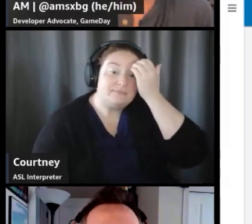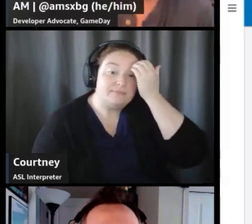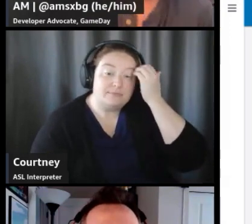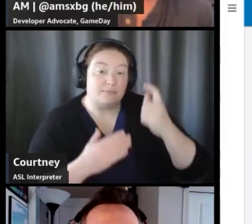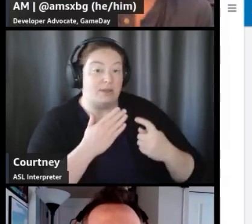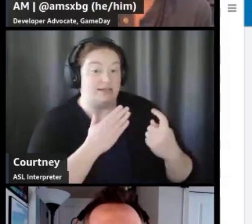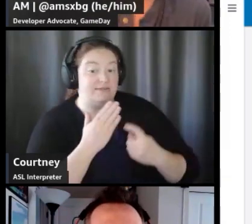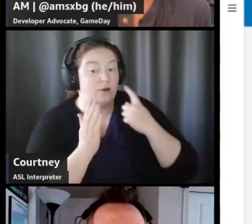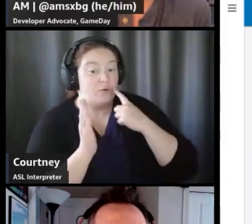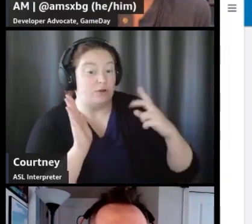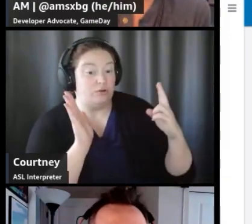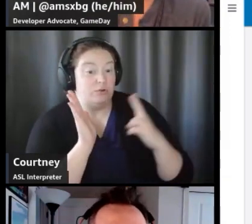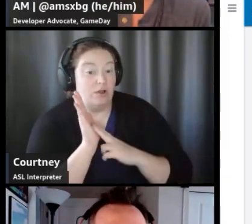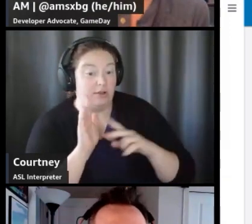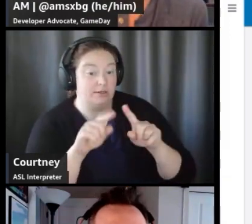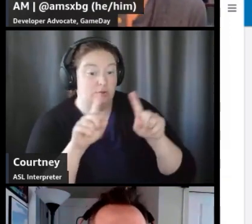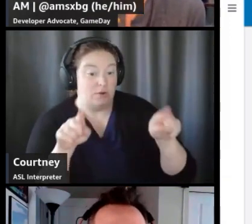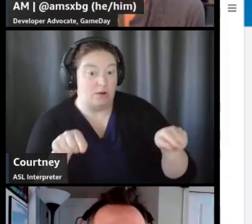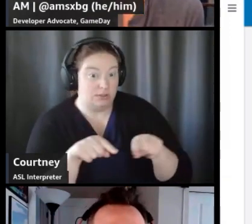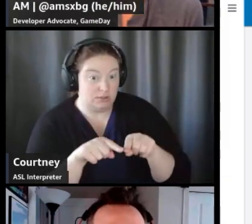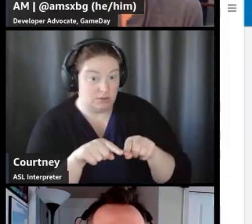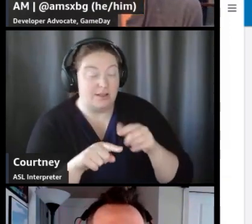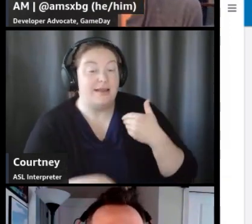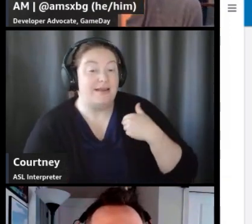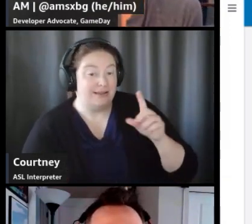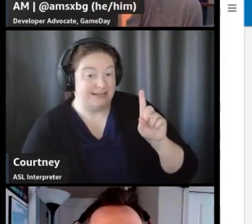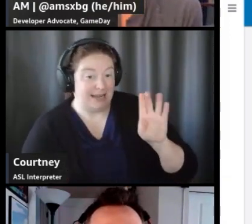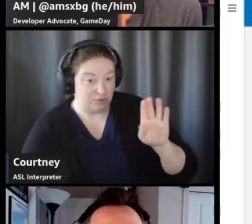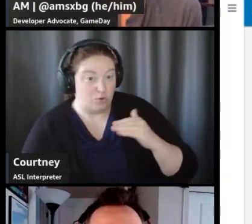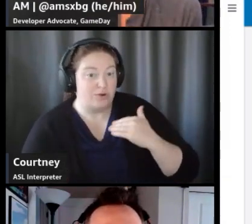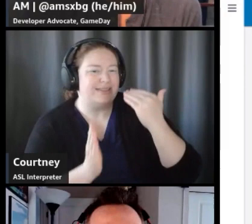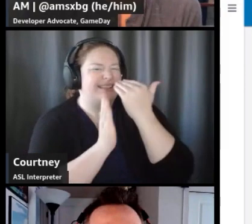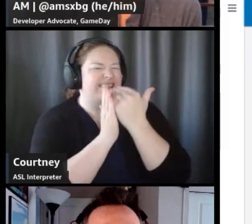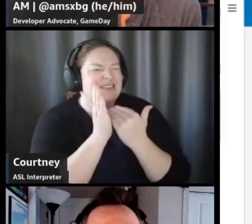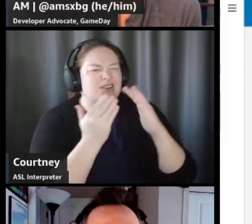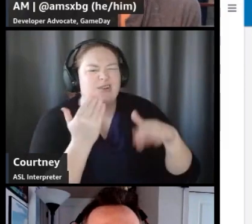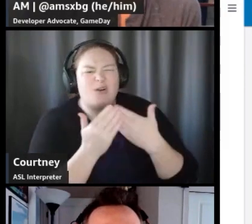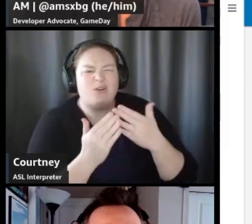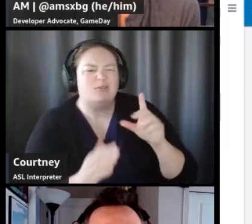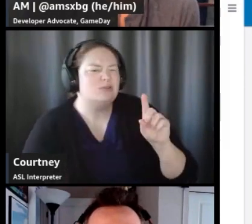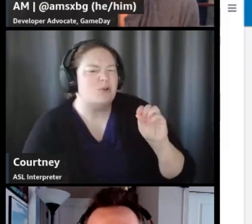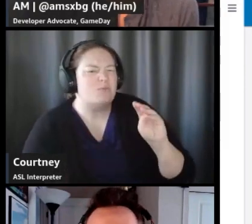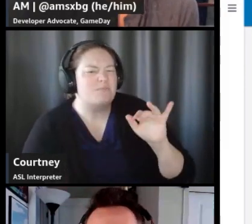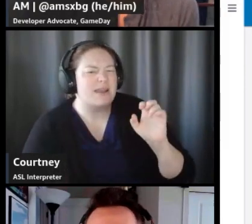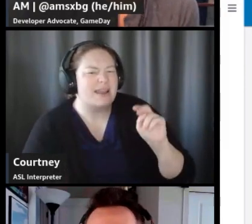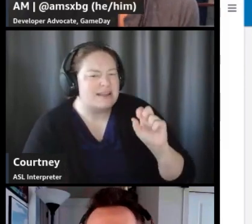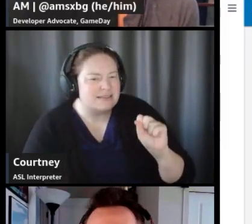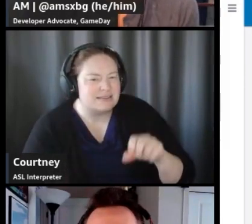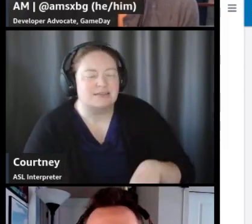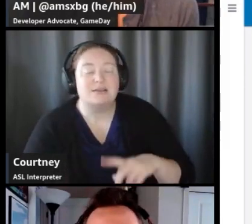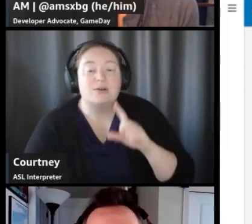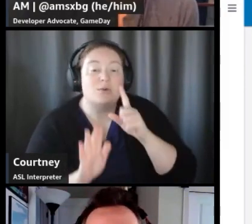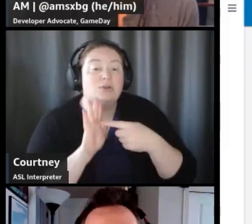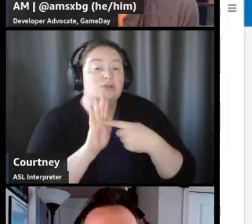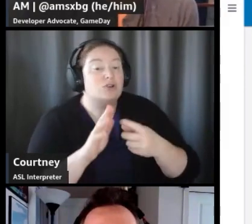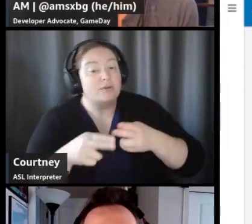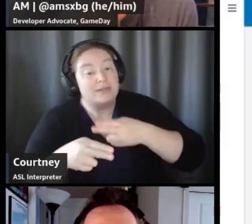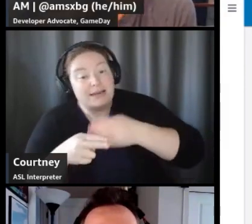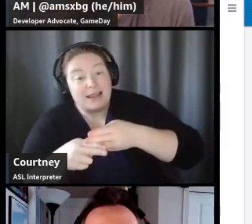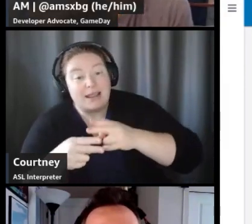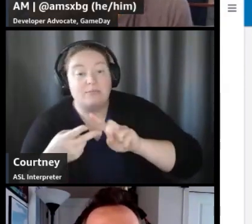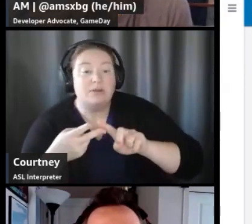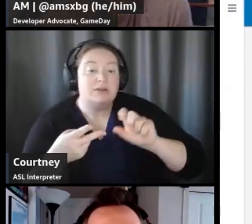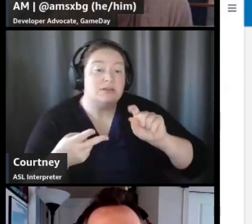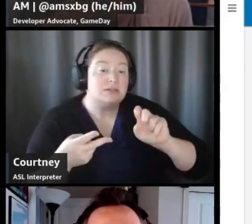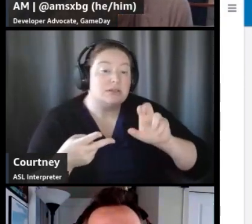Amazon OpenSearch service, it will there is a dashboard which lists all your domains, and it will show the name, the status, etc. of